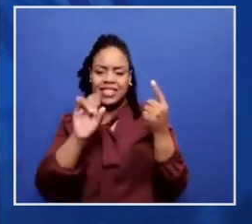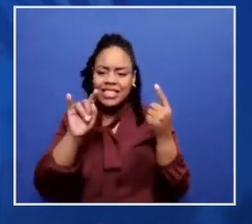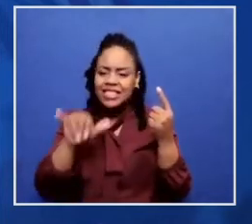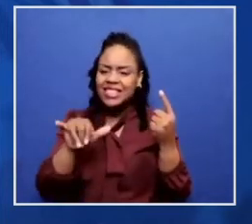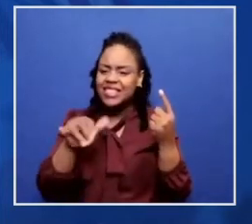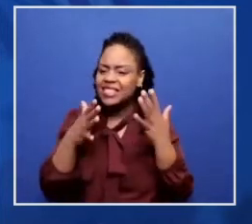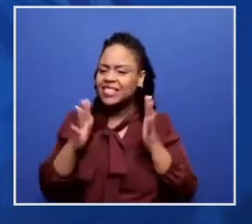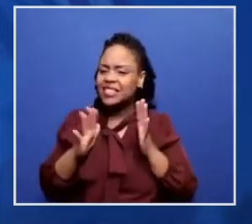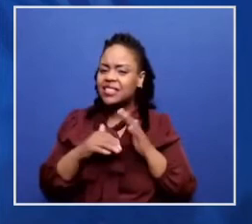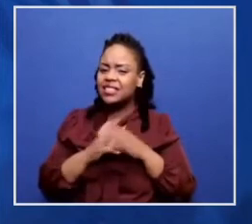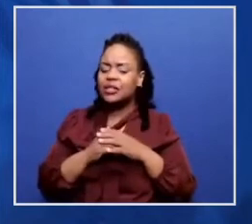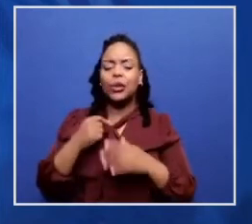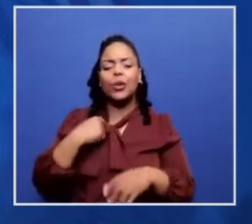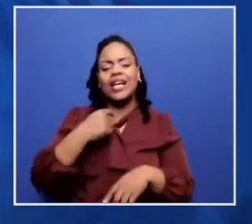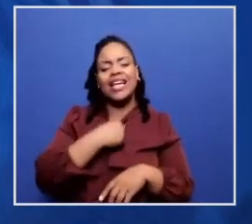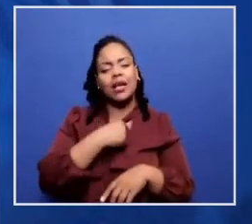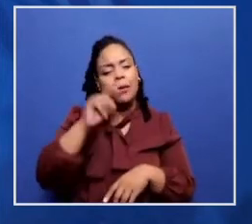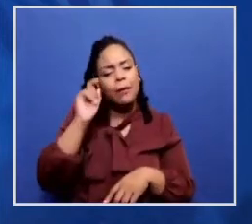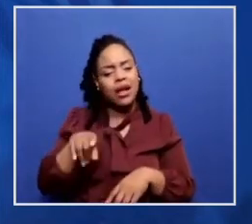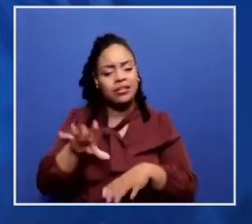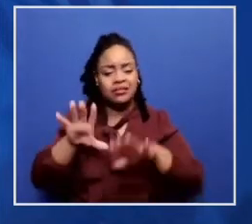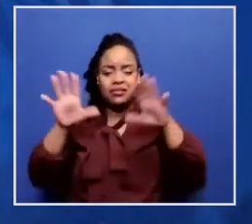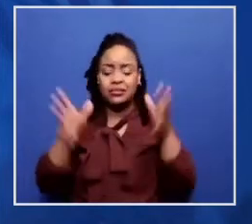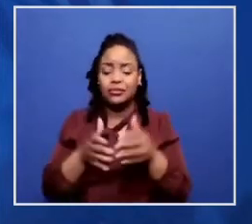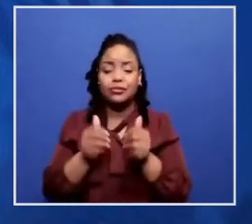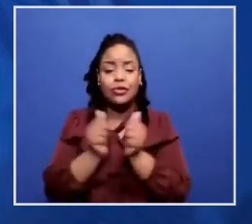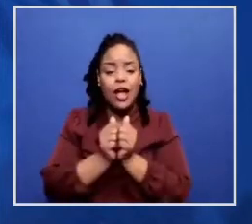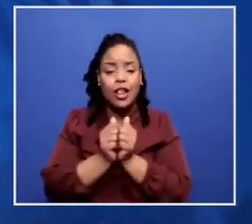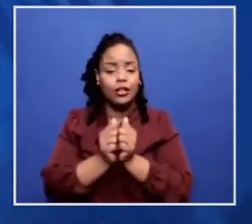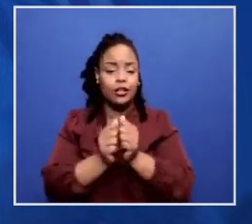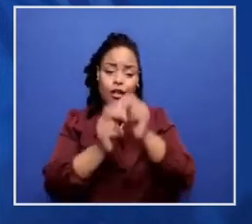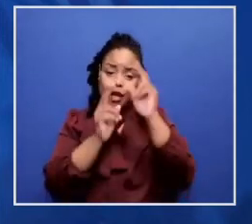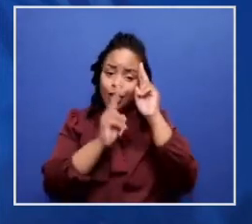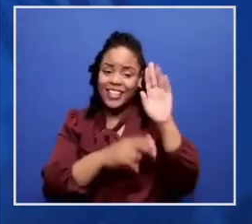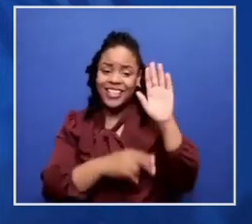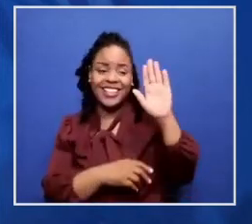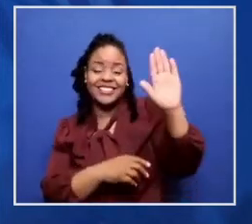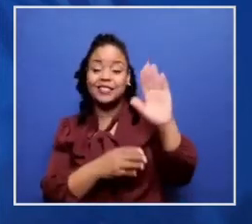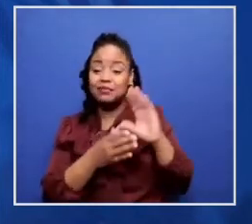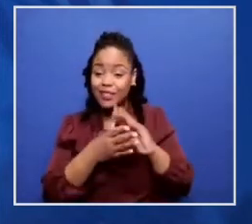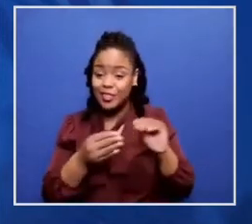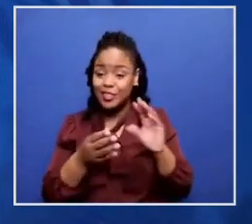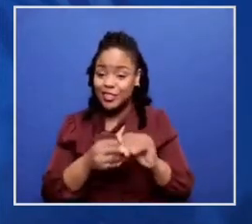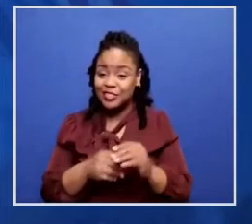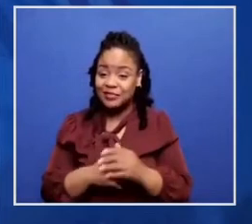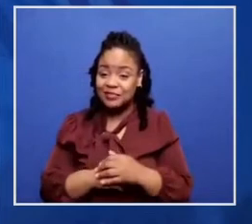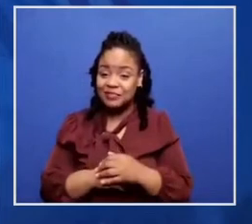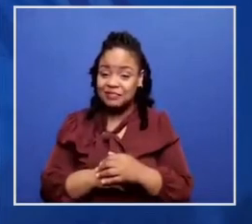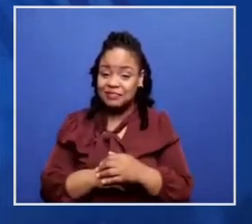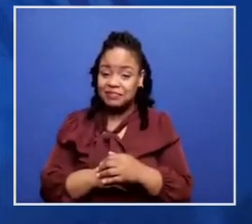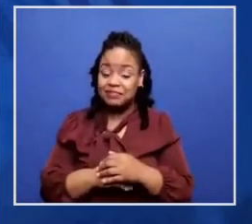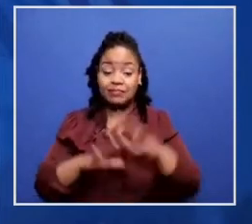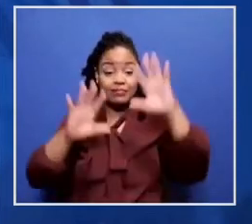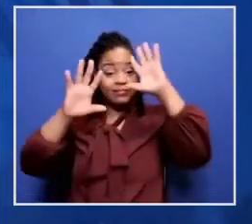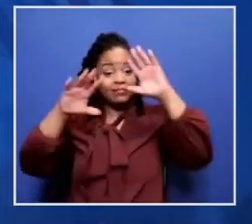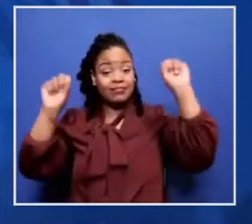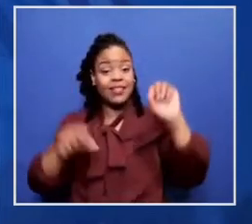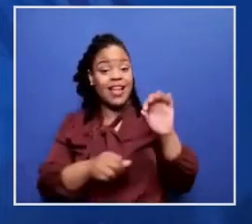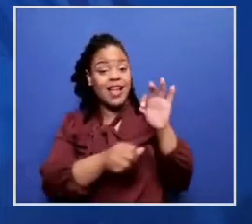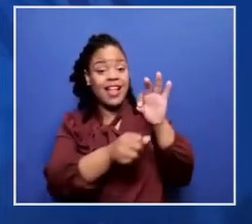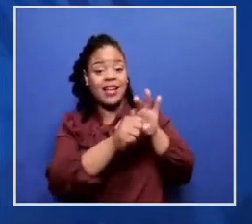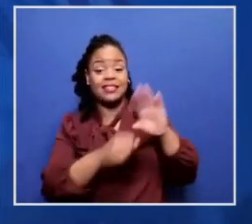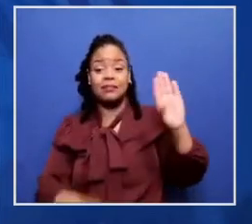come together and heed Dr. King's words. May we all join President-elect Biden and my good friend Kamala Harris. We